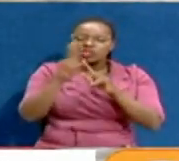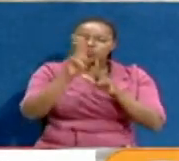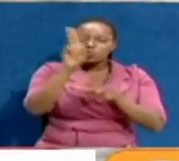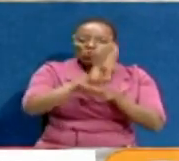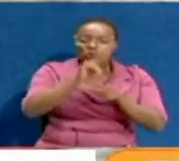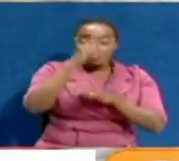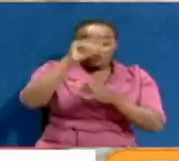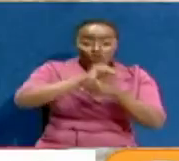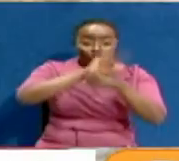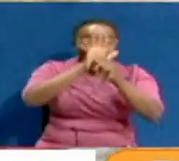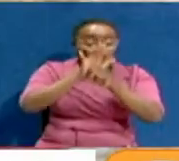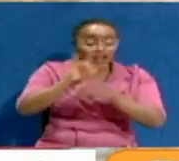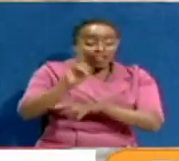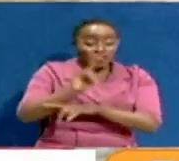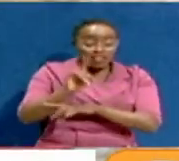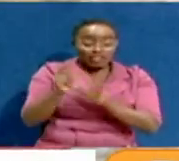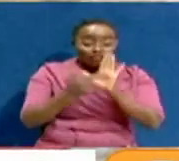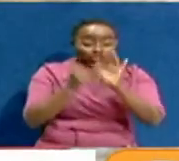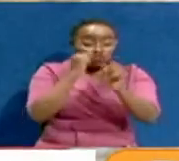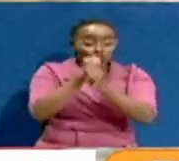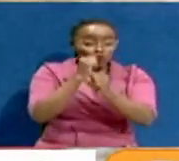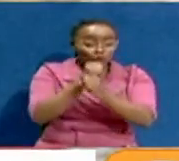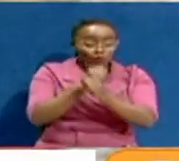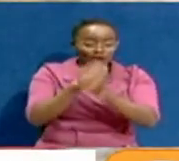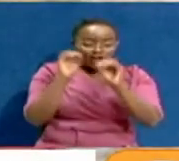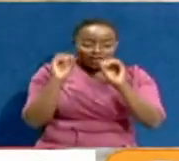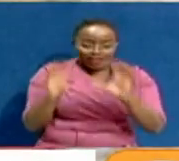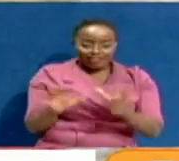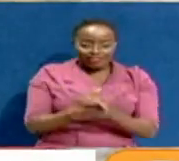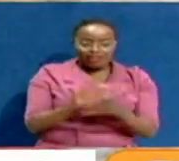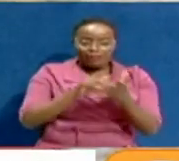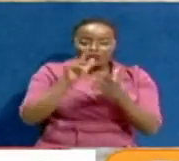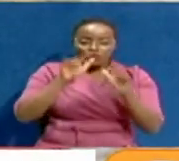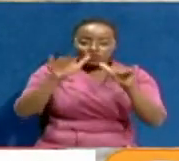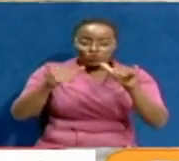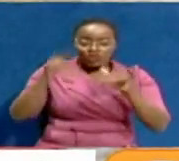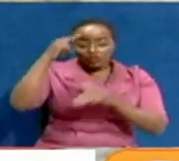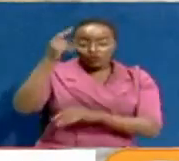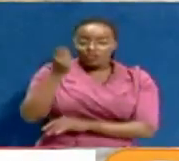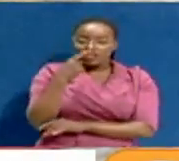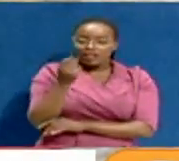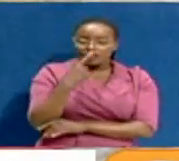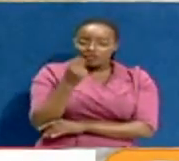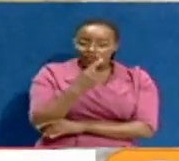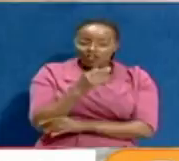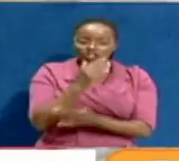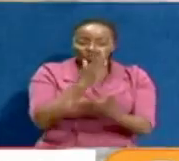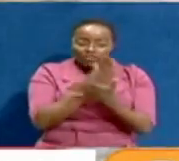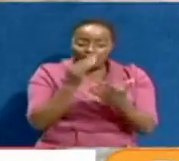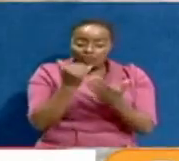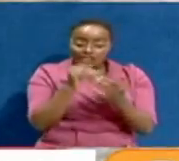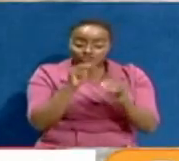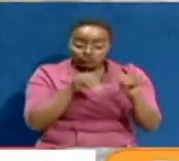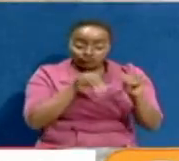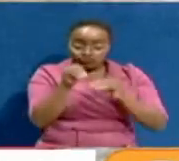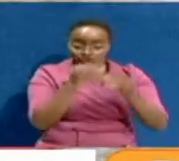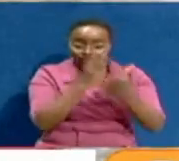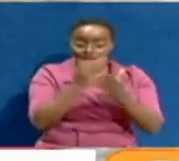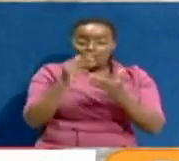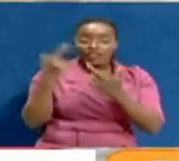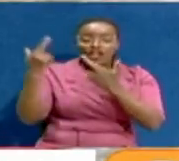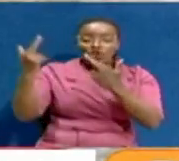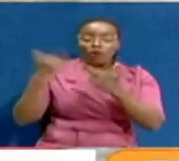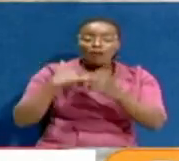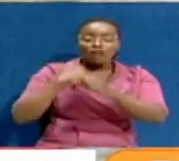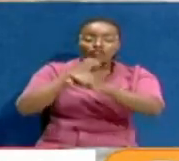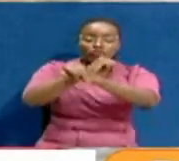COVID. Those have not been shown to work in COVID. So we'll wait for these drugs. We really hope something comes out so that there is hope